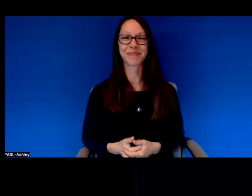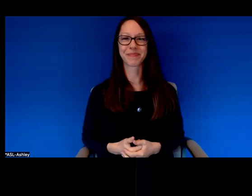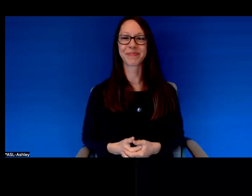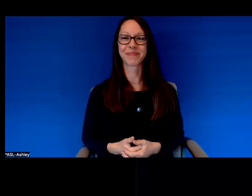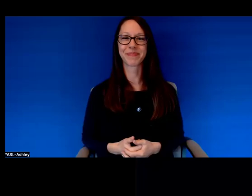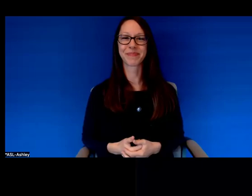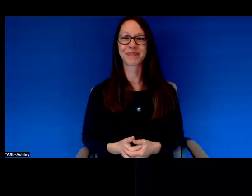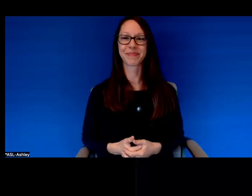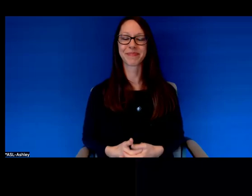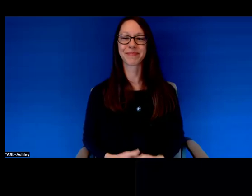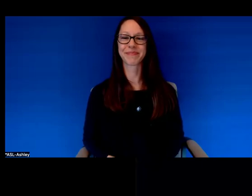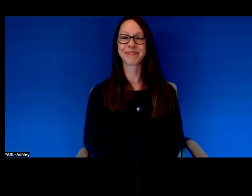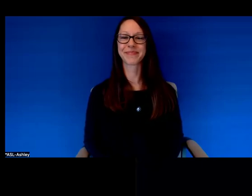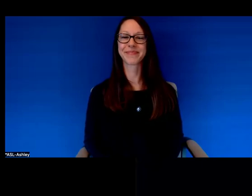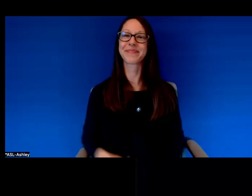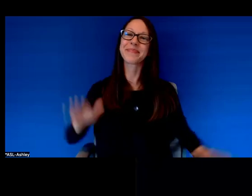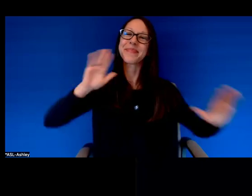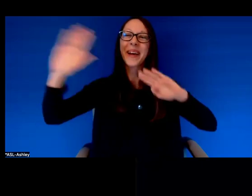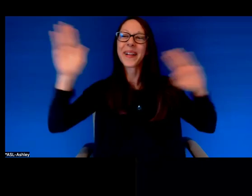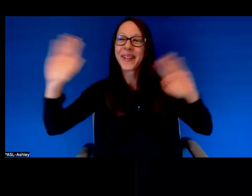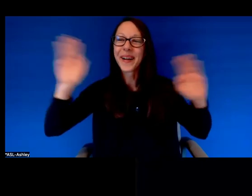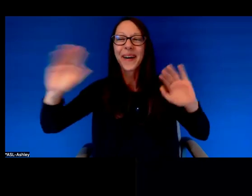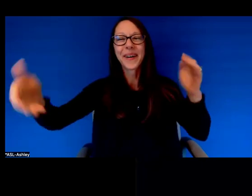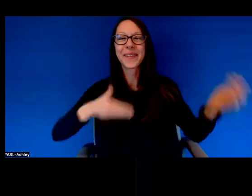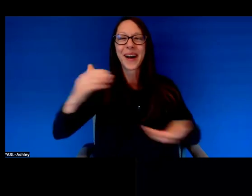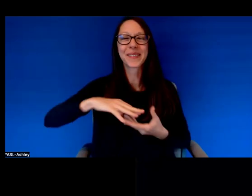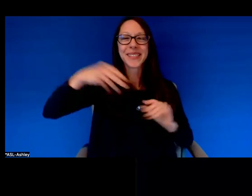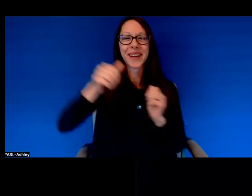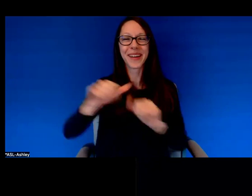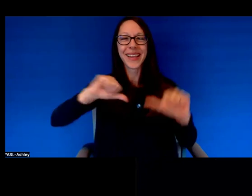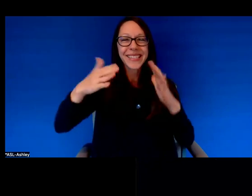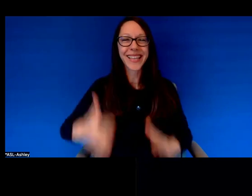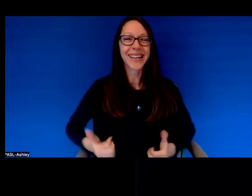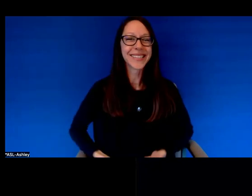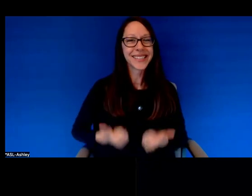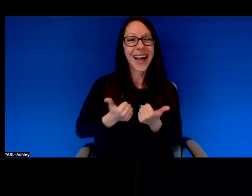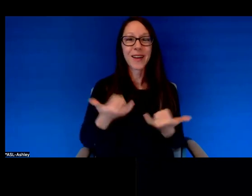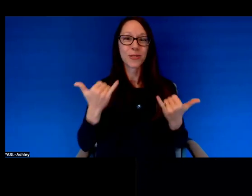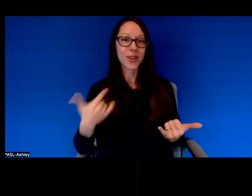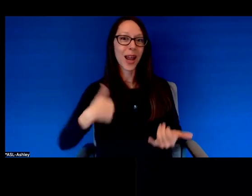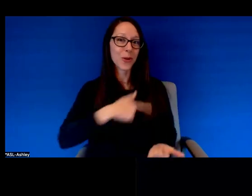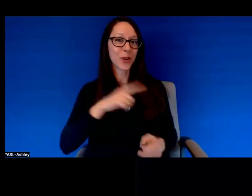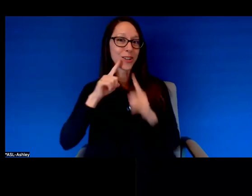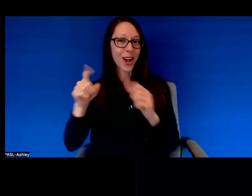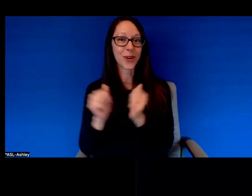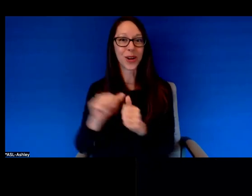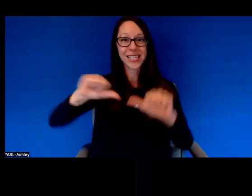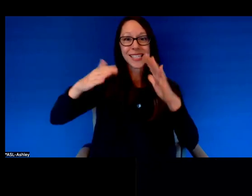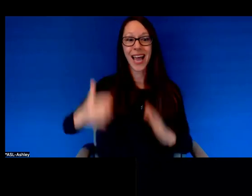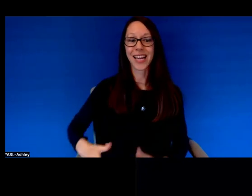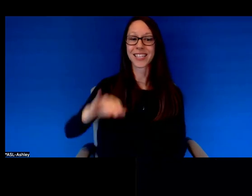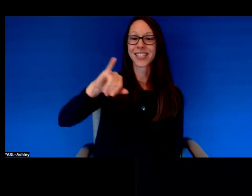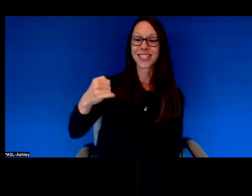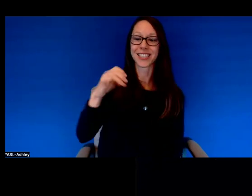Computer. Hello, everyone. Welcome to Skype a Scientist Live. Today, we are going to be talking with scientist Jess